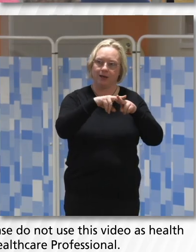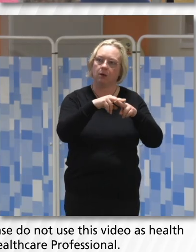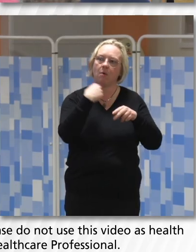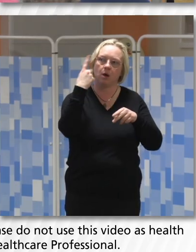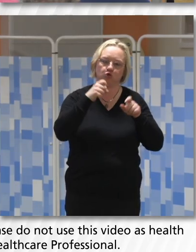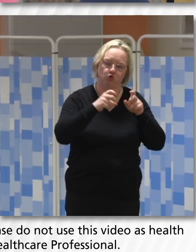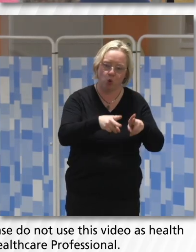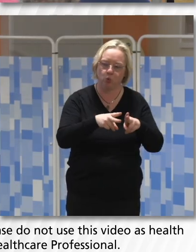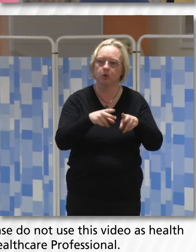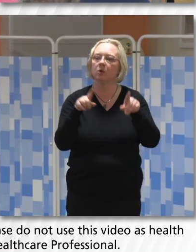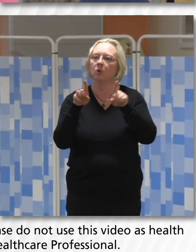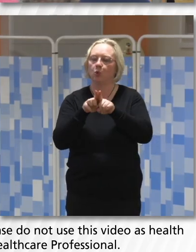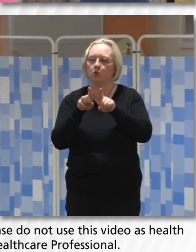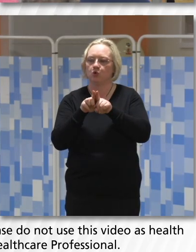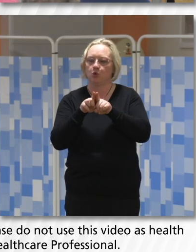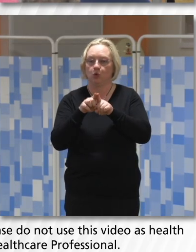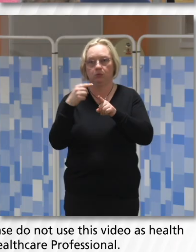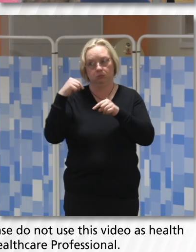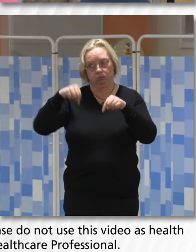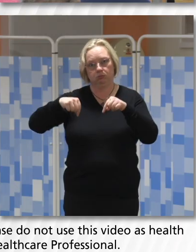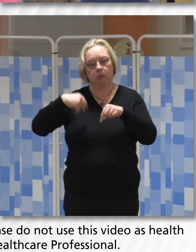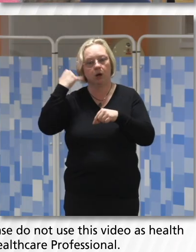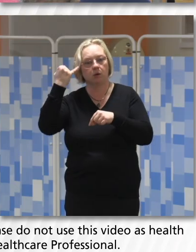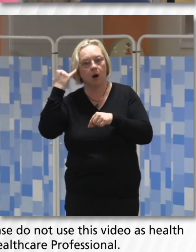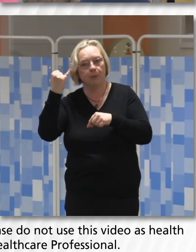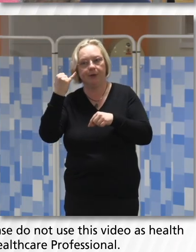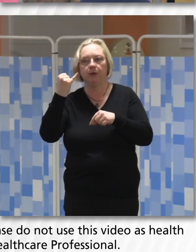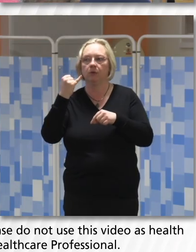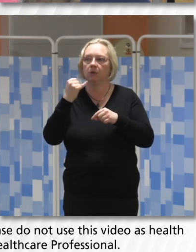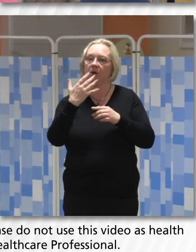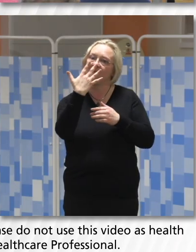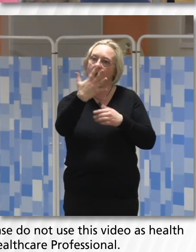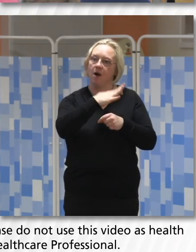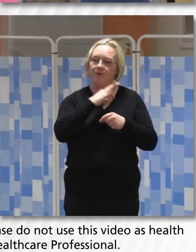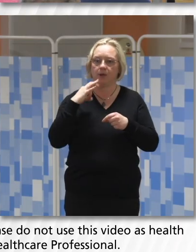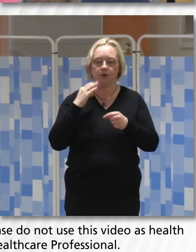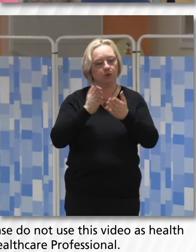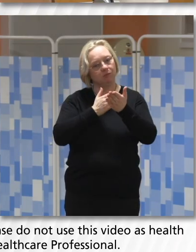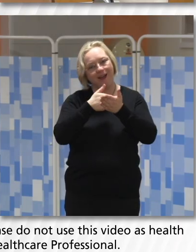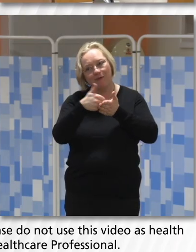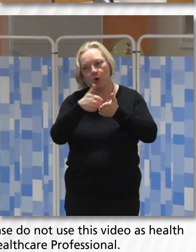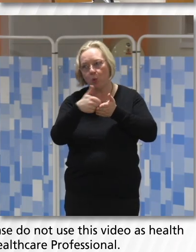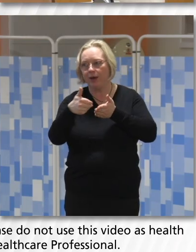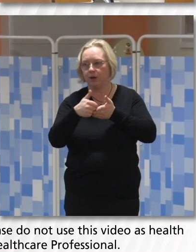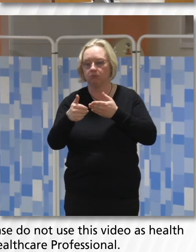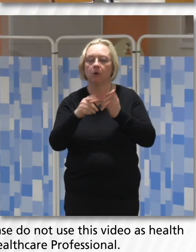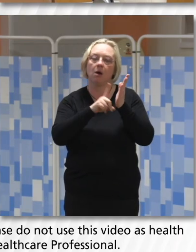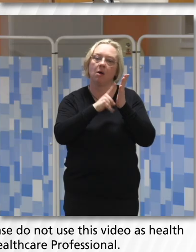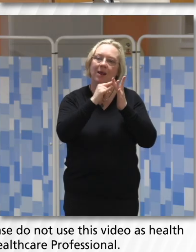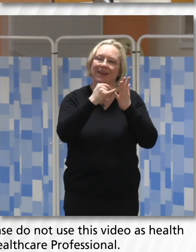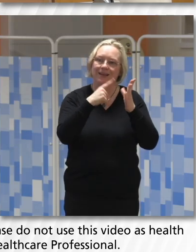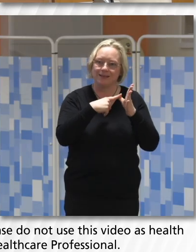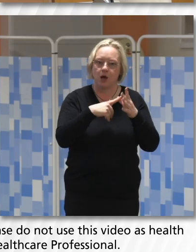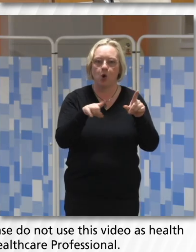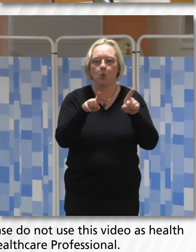Road, and also at the Royal Derby, between us we run 5 clinics over a weekly basis. Lisa also does